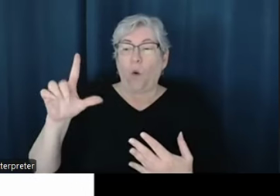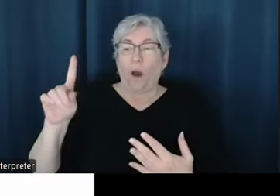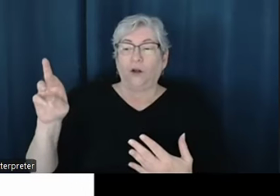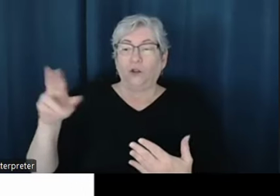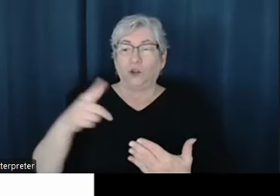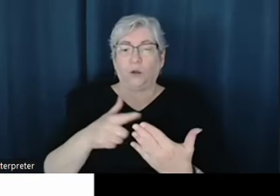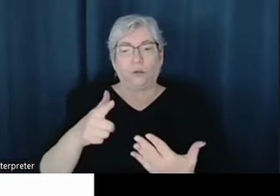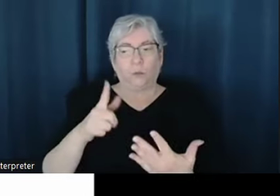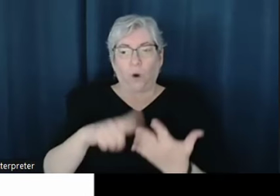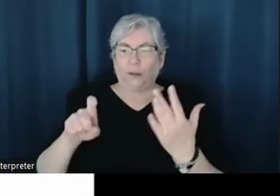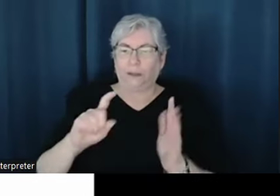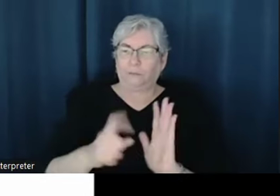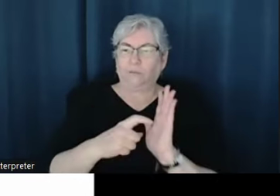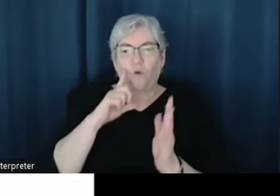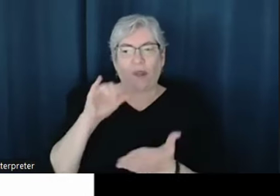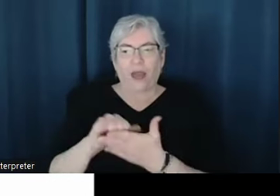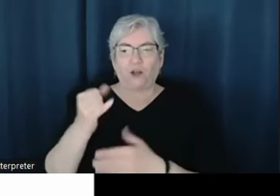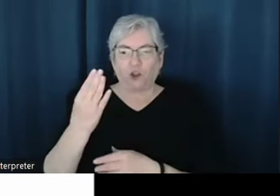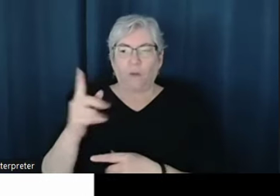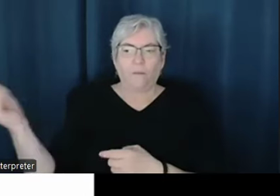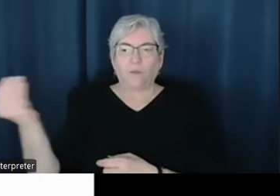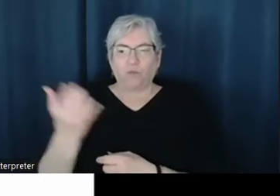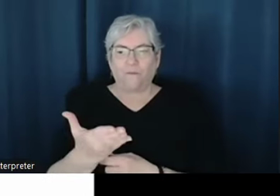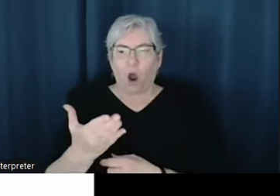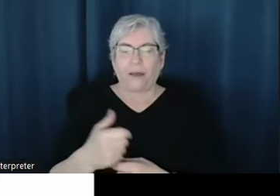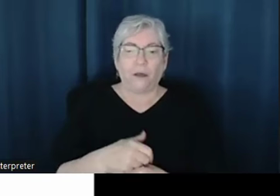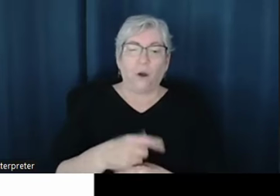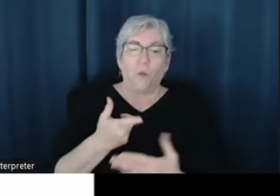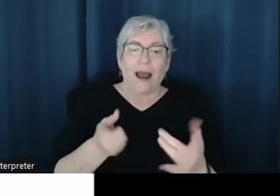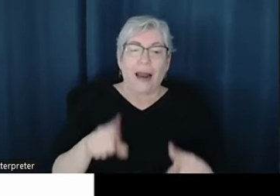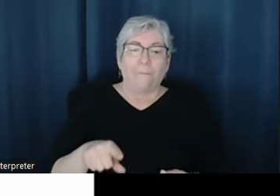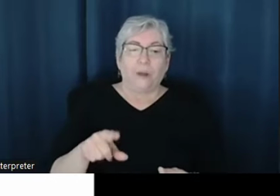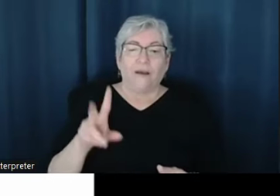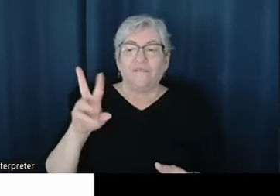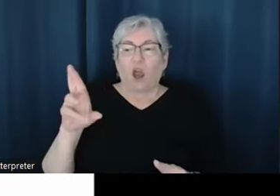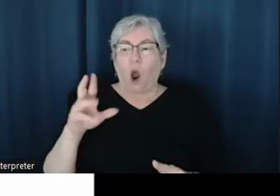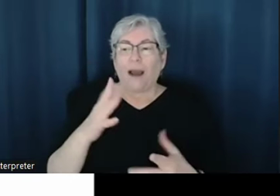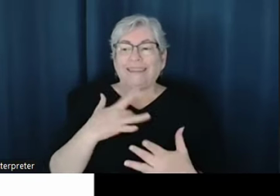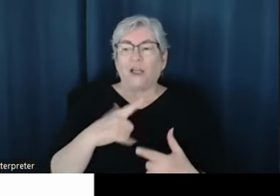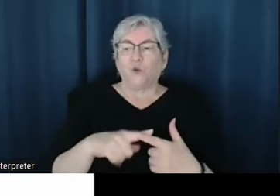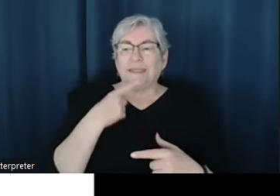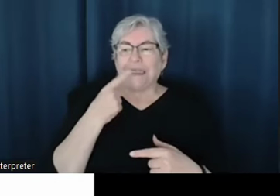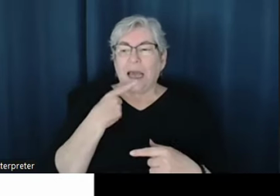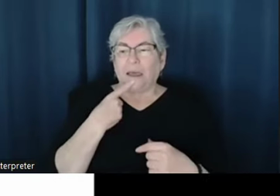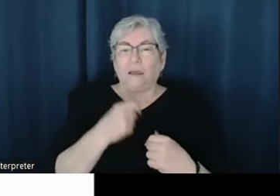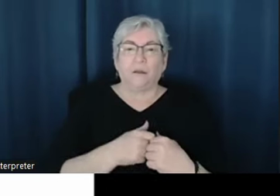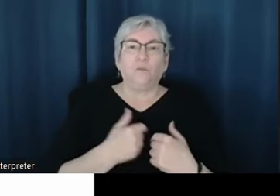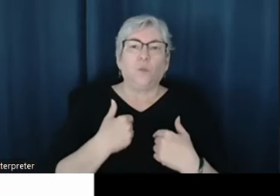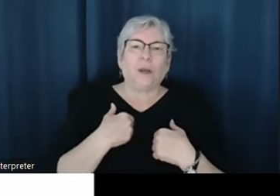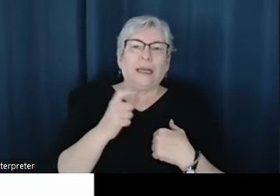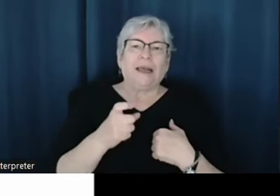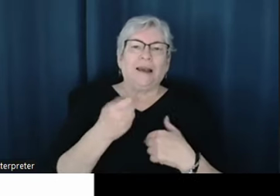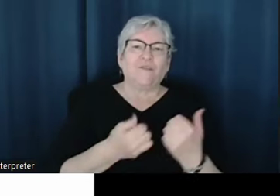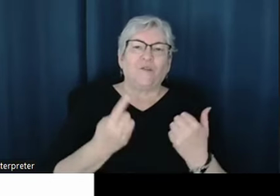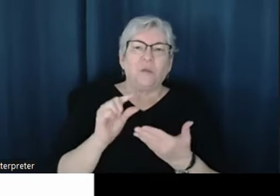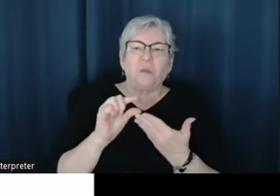be a welder, they need to provide. So what happens is VR tends to say, we're going to just give everyone a